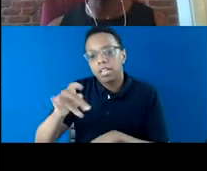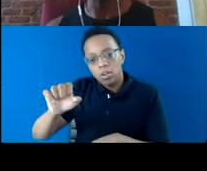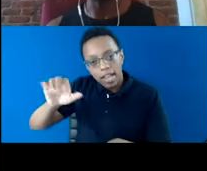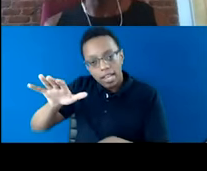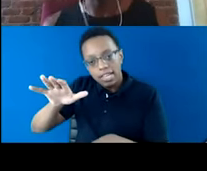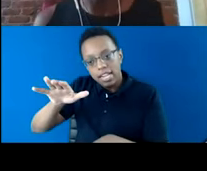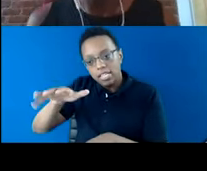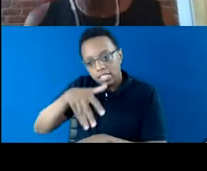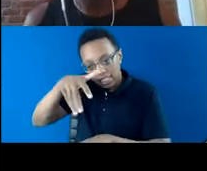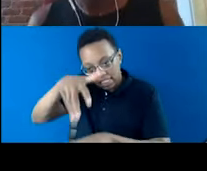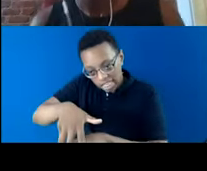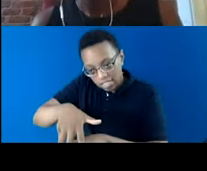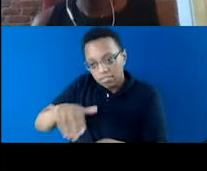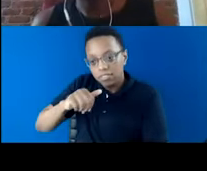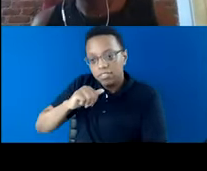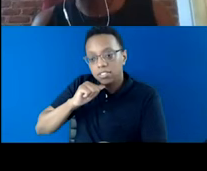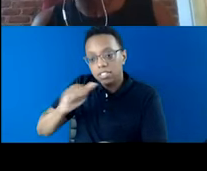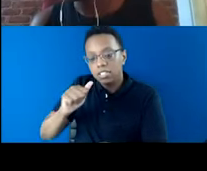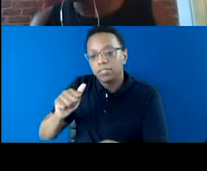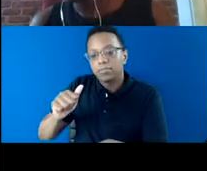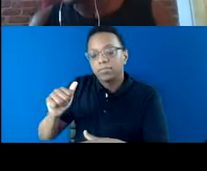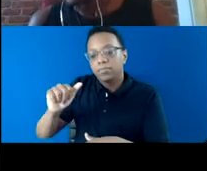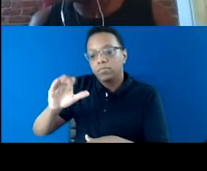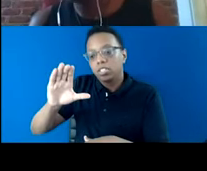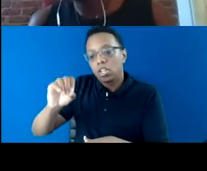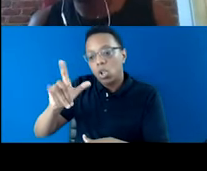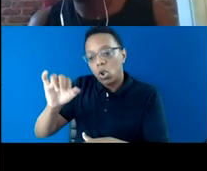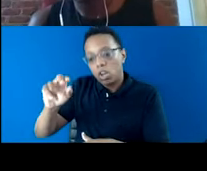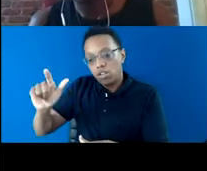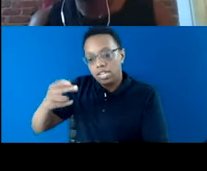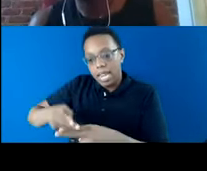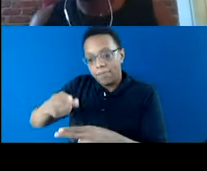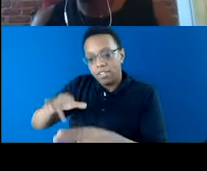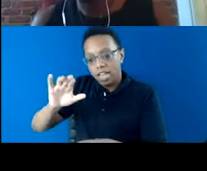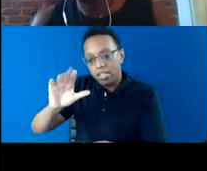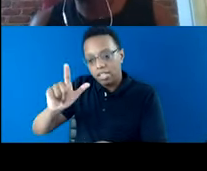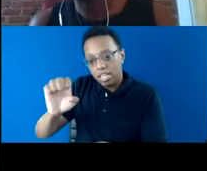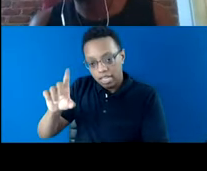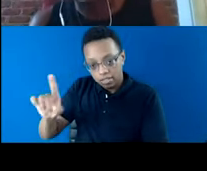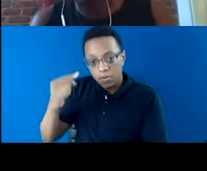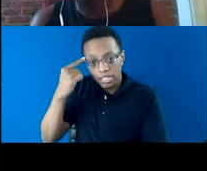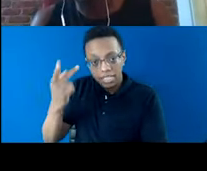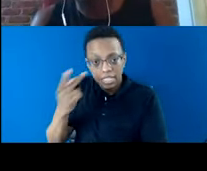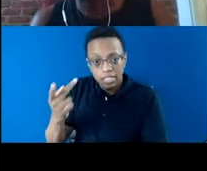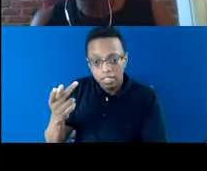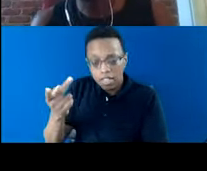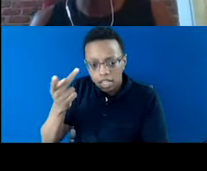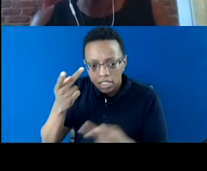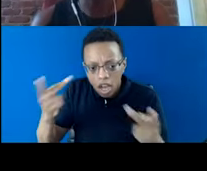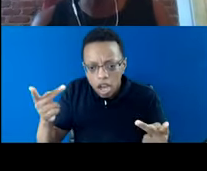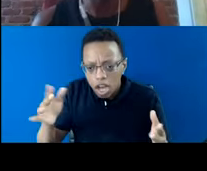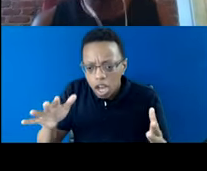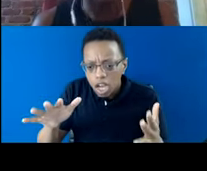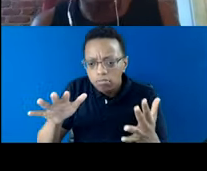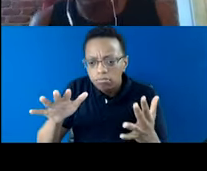the non-colonial names of that land. And so one thing that I saw all around me was